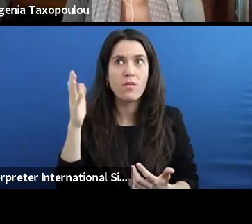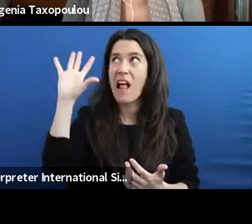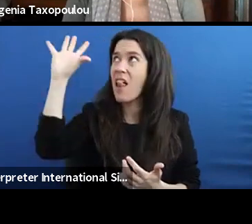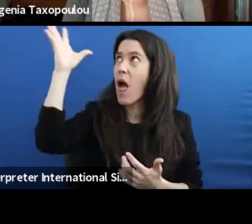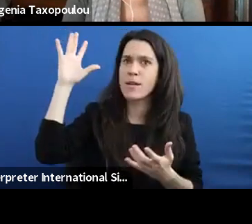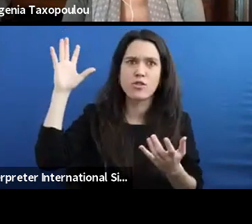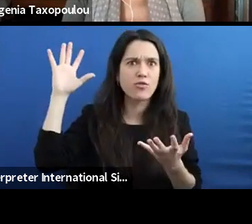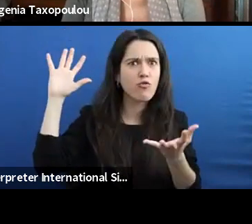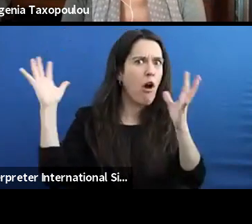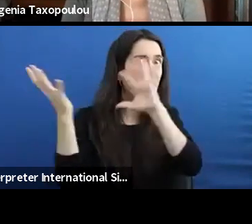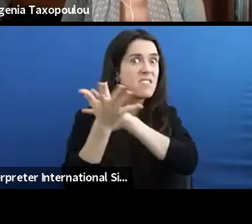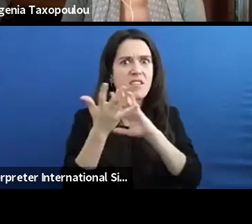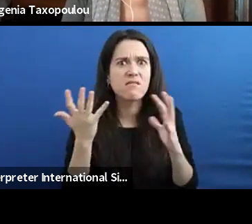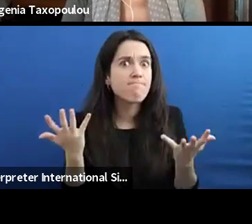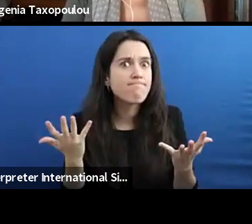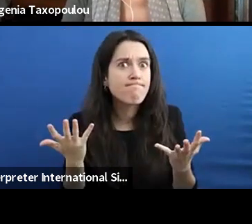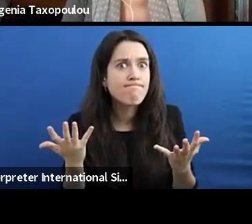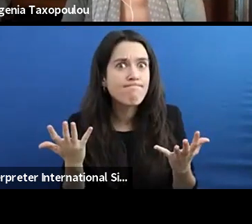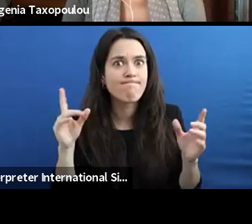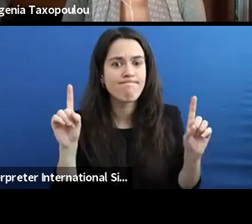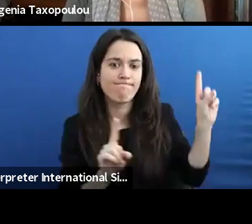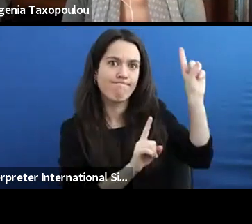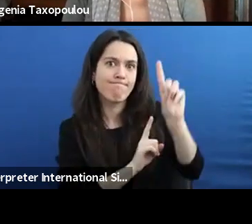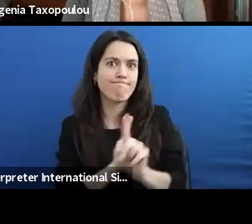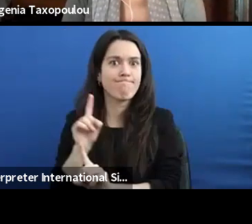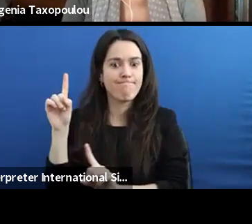crisis. I would like to